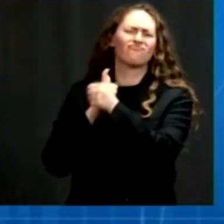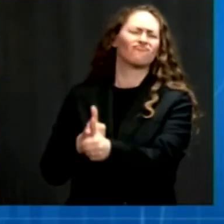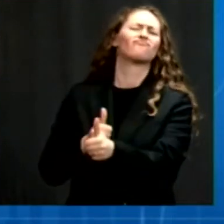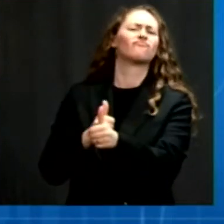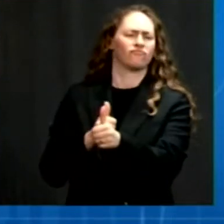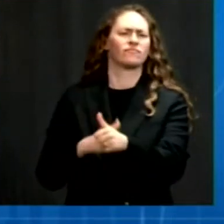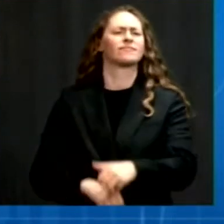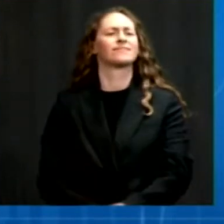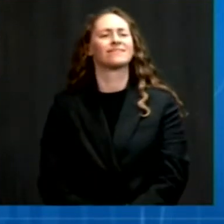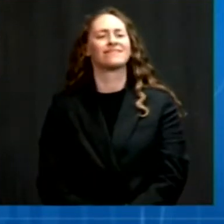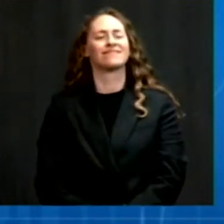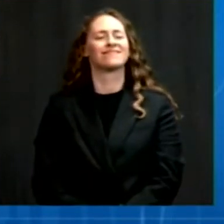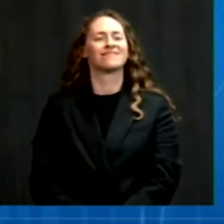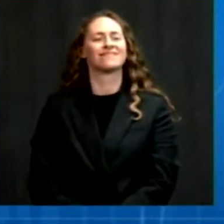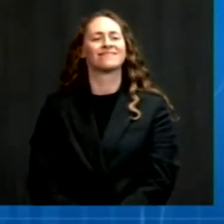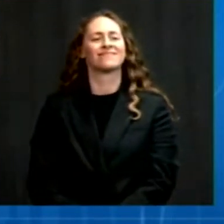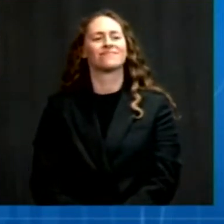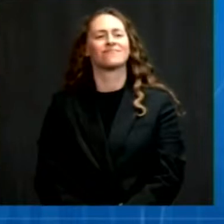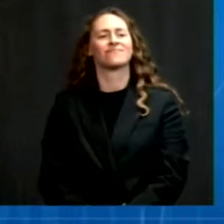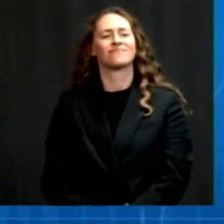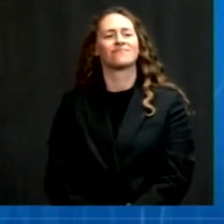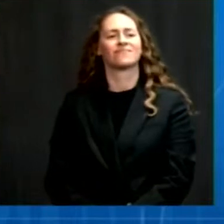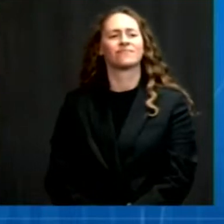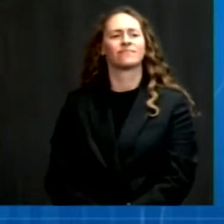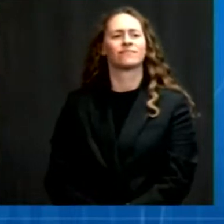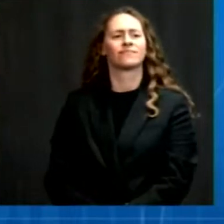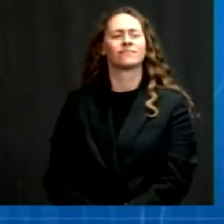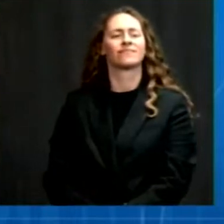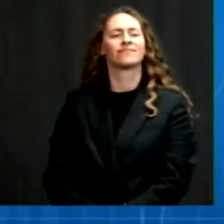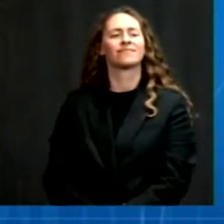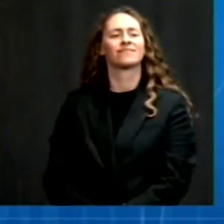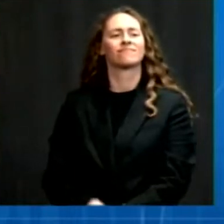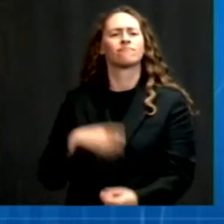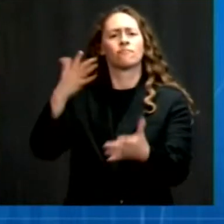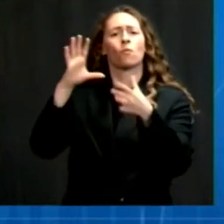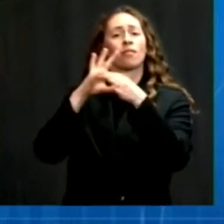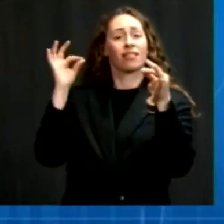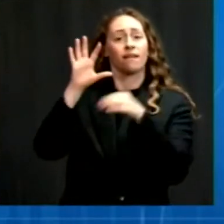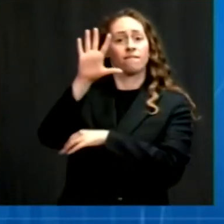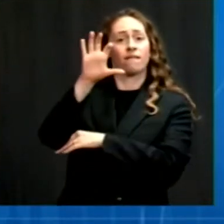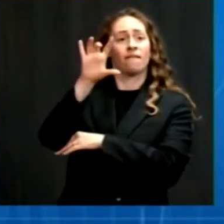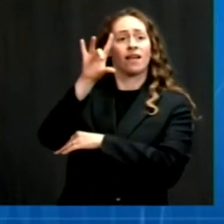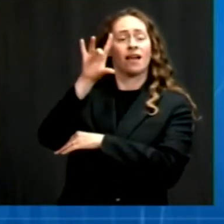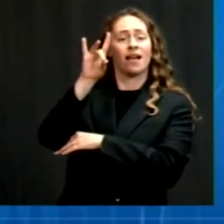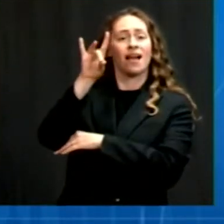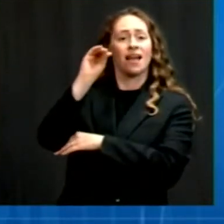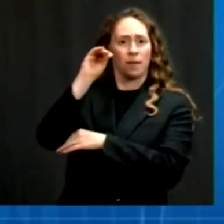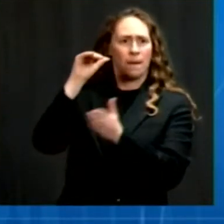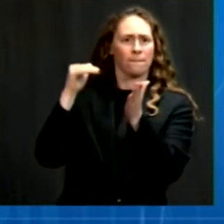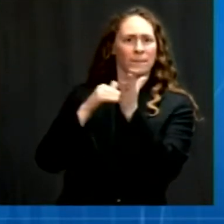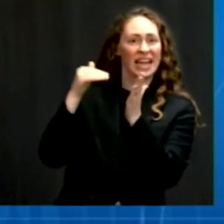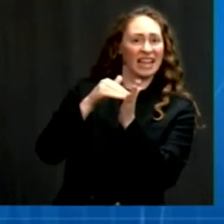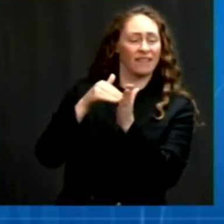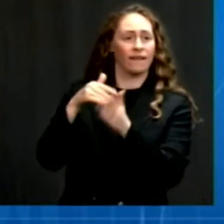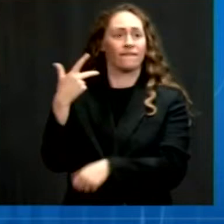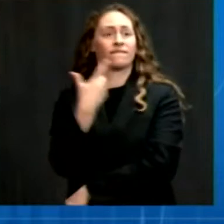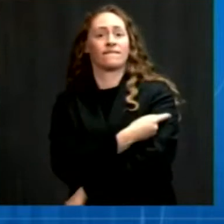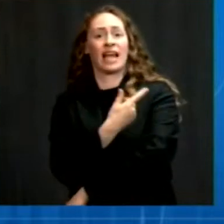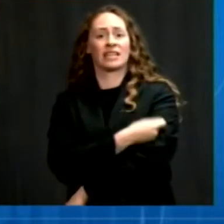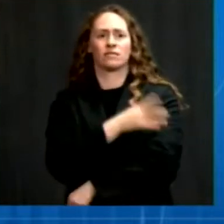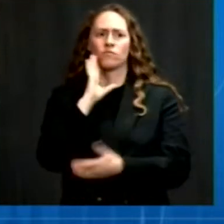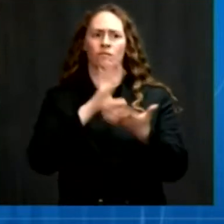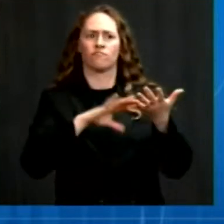to sharing 580 million doses of vaccine to the world, including 500 million